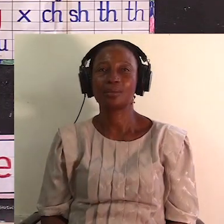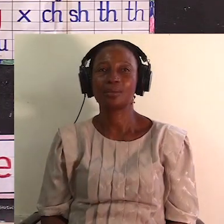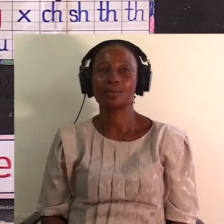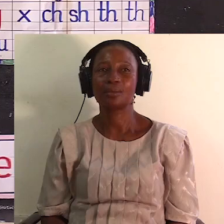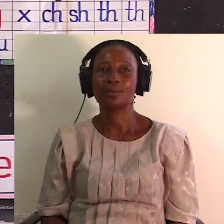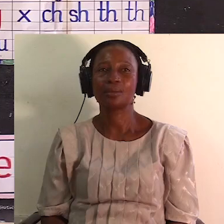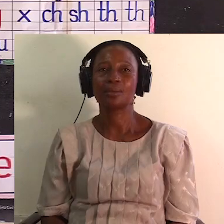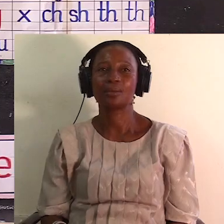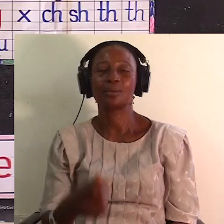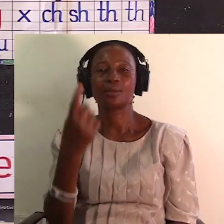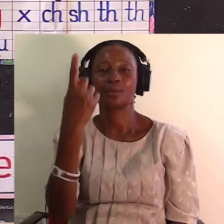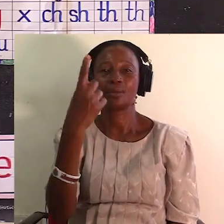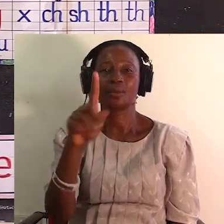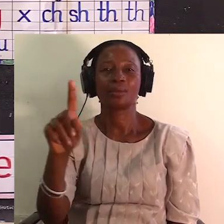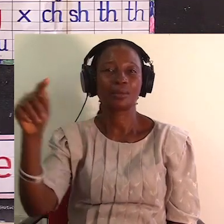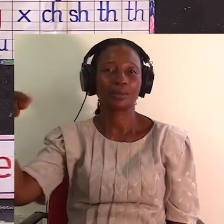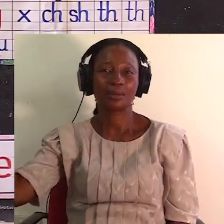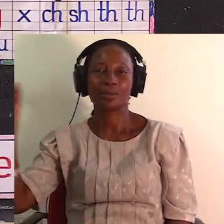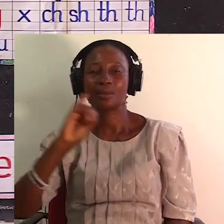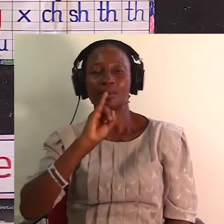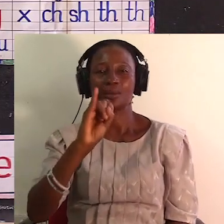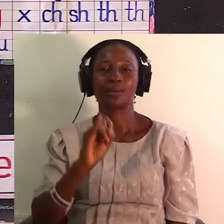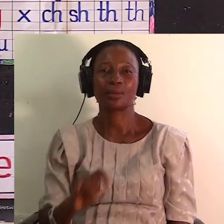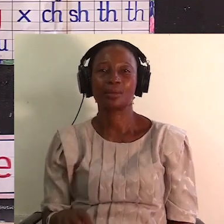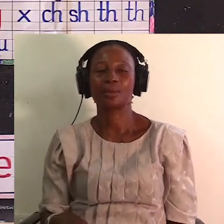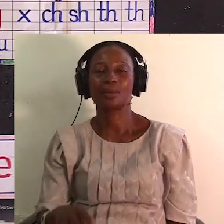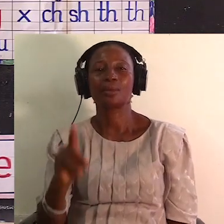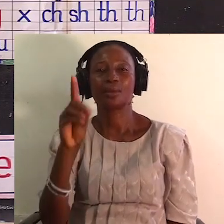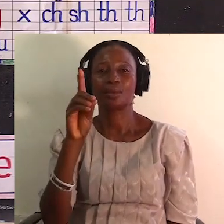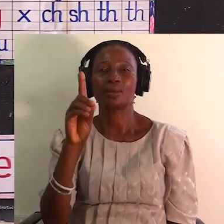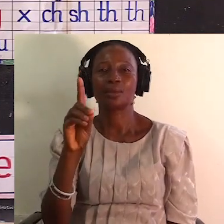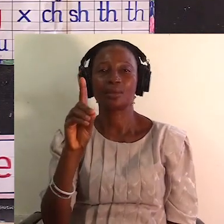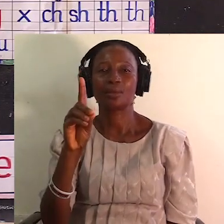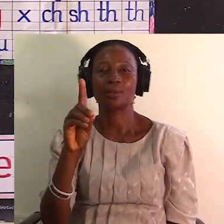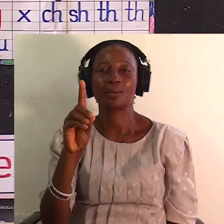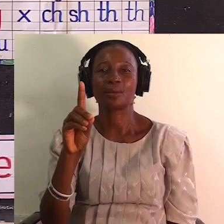The first sound is D.